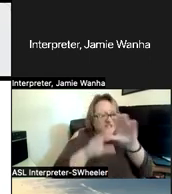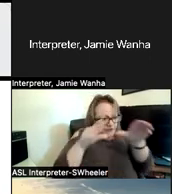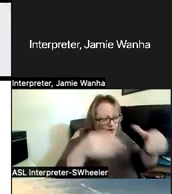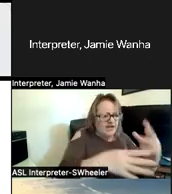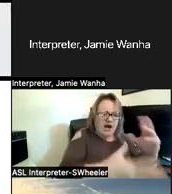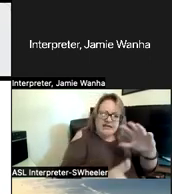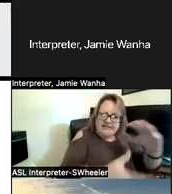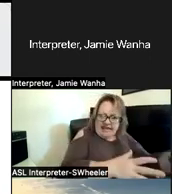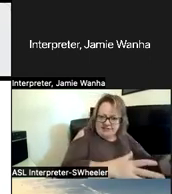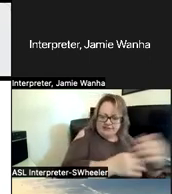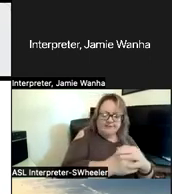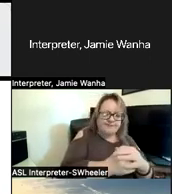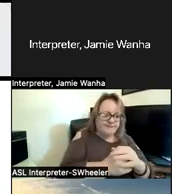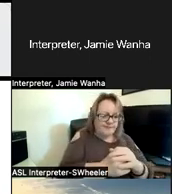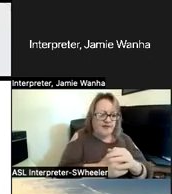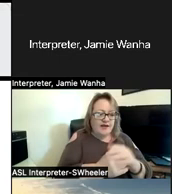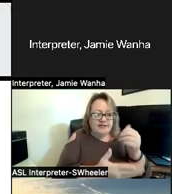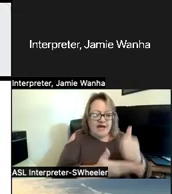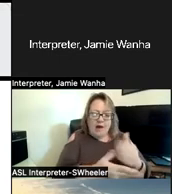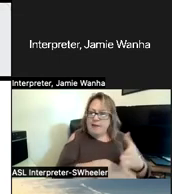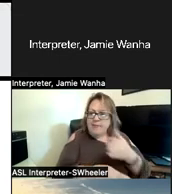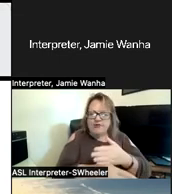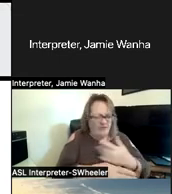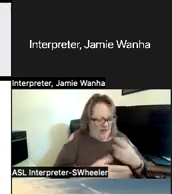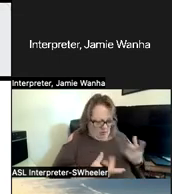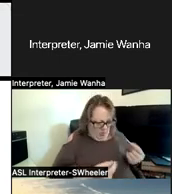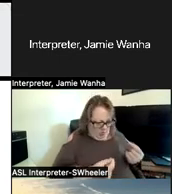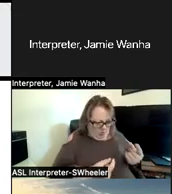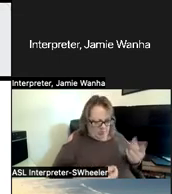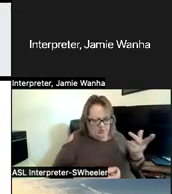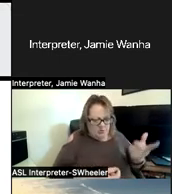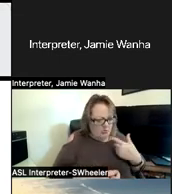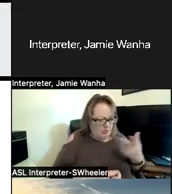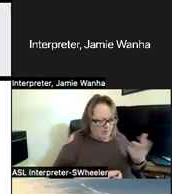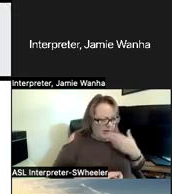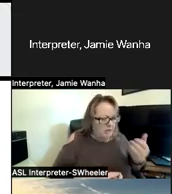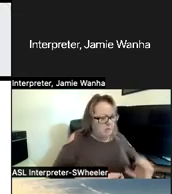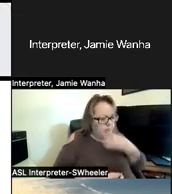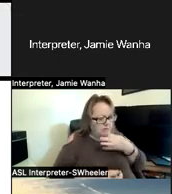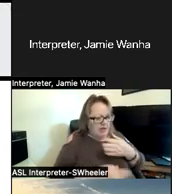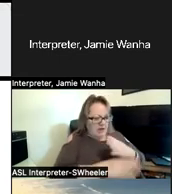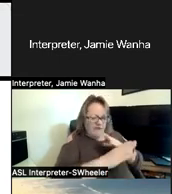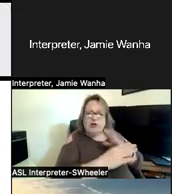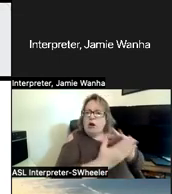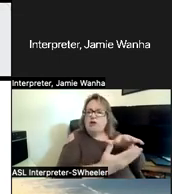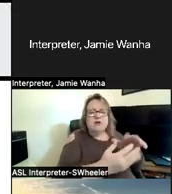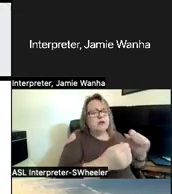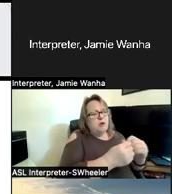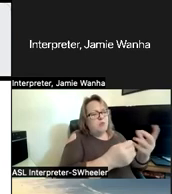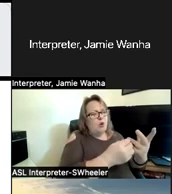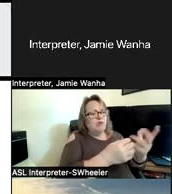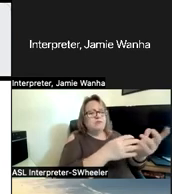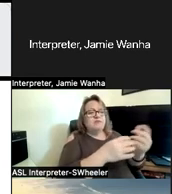space to help improve what we're doing there so that we're better able to protect our vulnerable populations. Some examples of